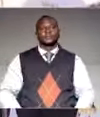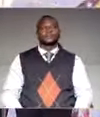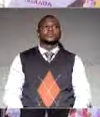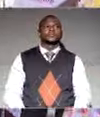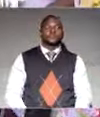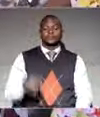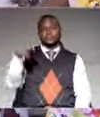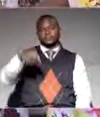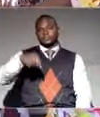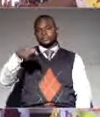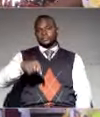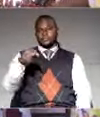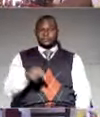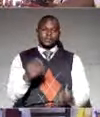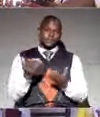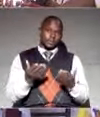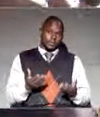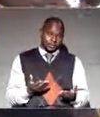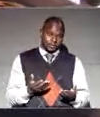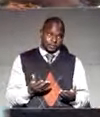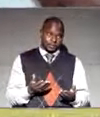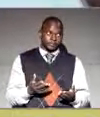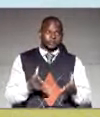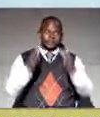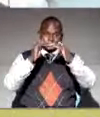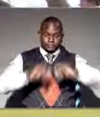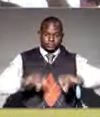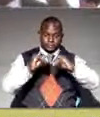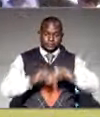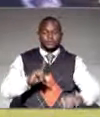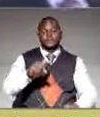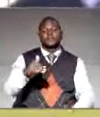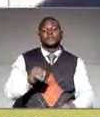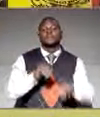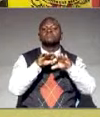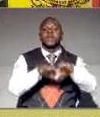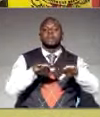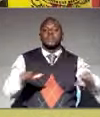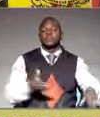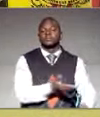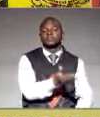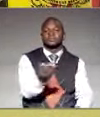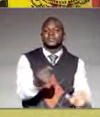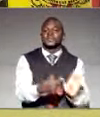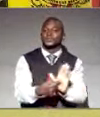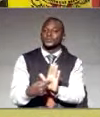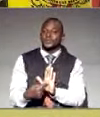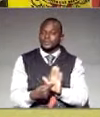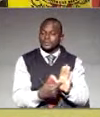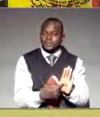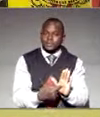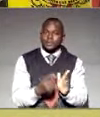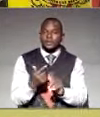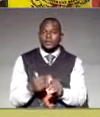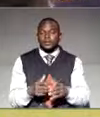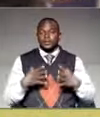In this well-mounted tent, over 70 exhibitors are in here to showcase their merchandise ranging